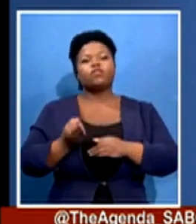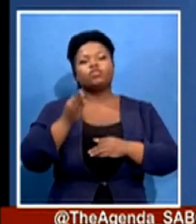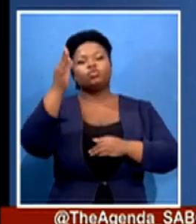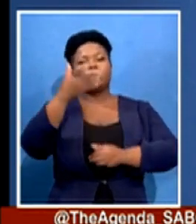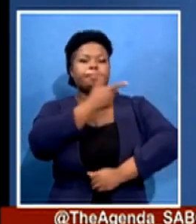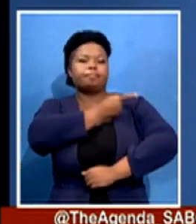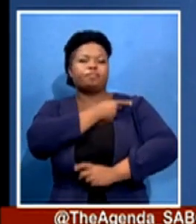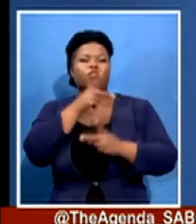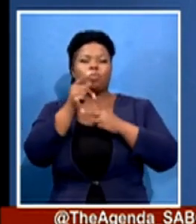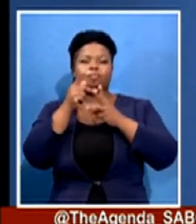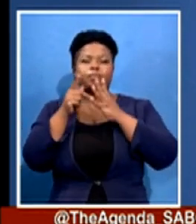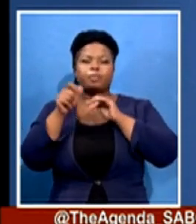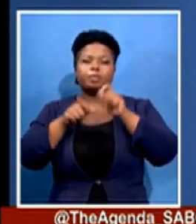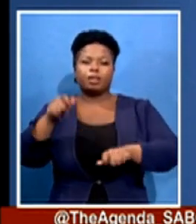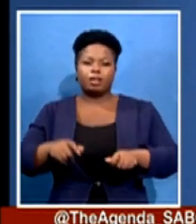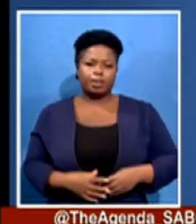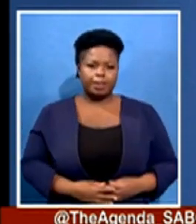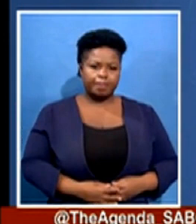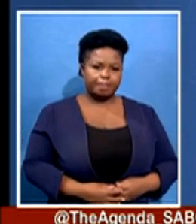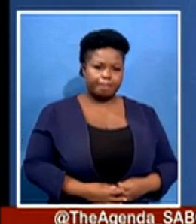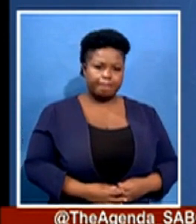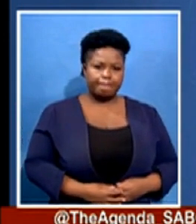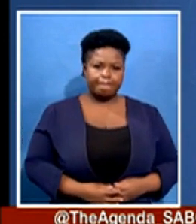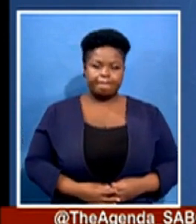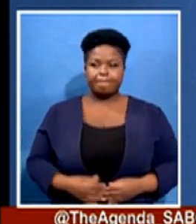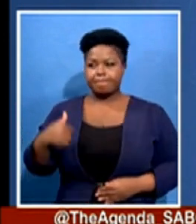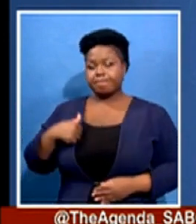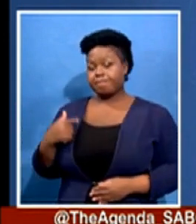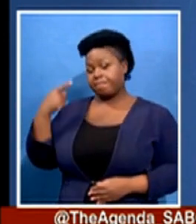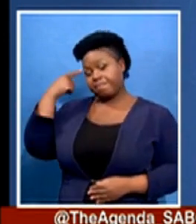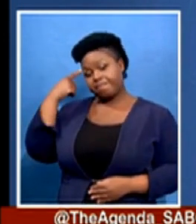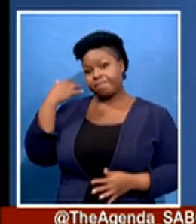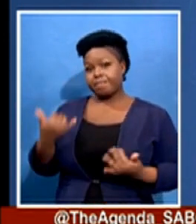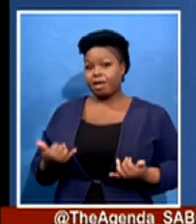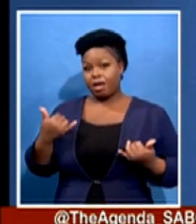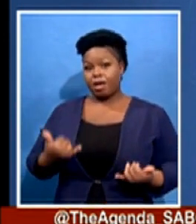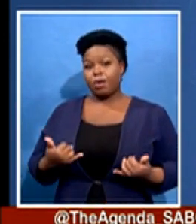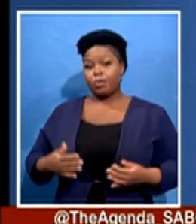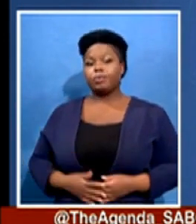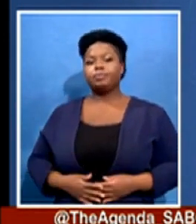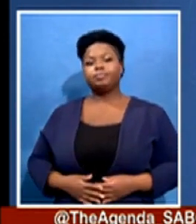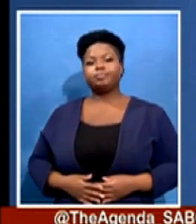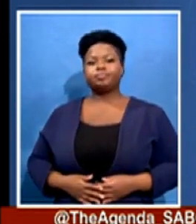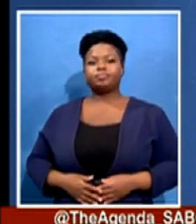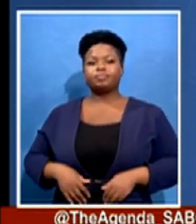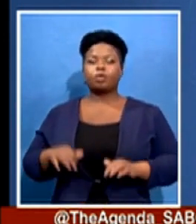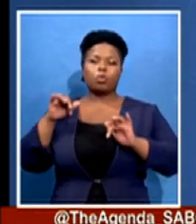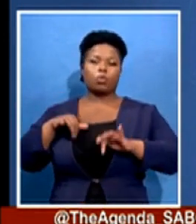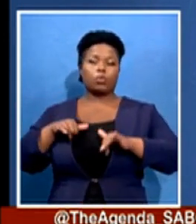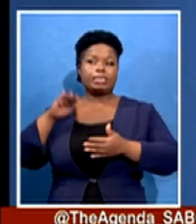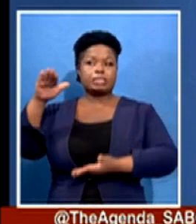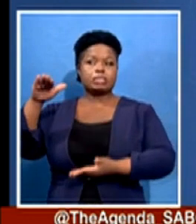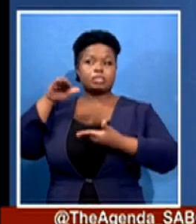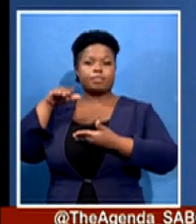Well, I think, first of all, at the moment, we're looking at receiving the Pfizer vaccine and the J&J